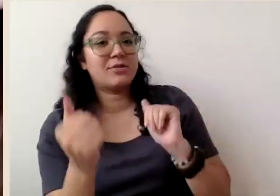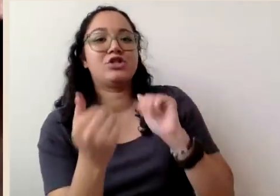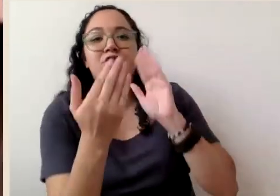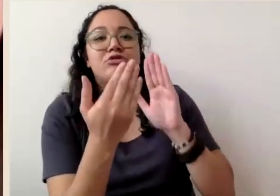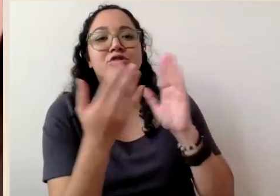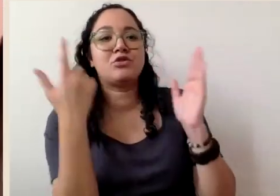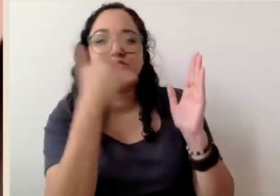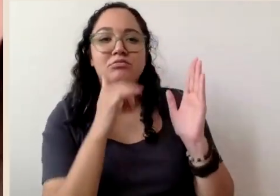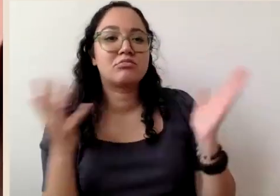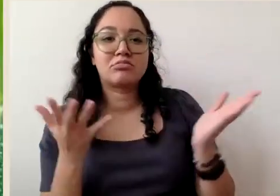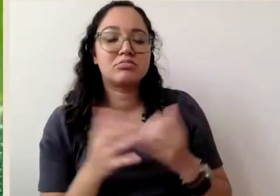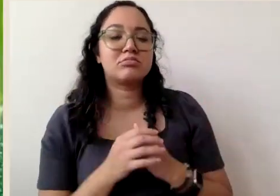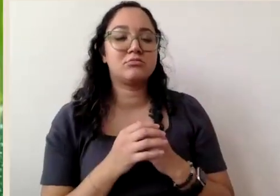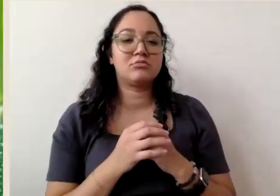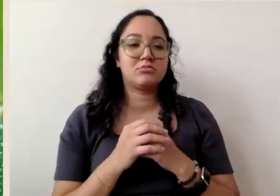of the challenges?